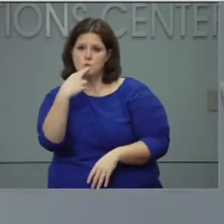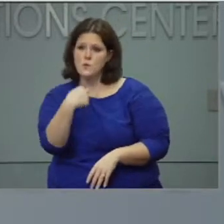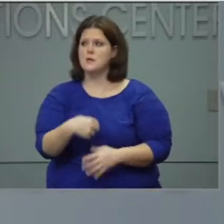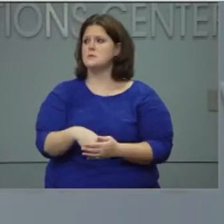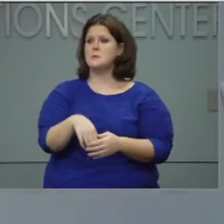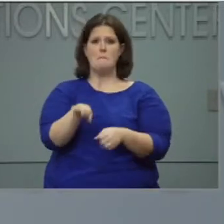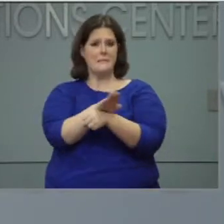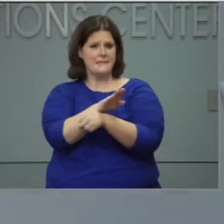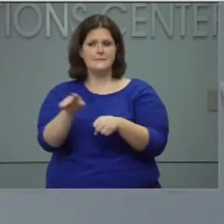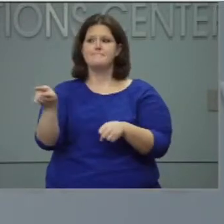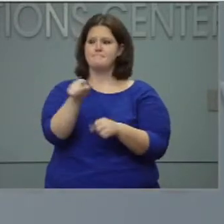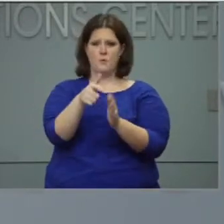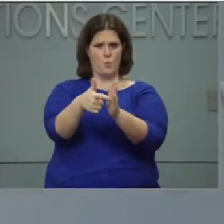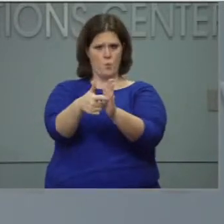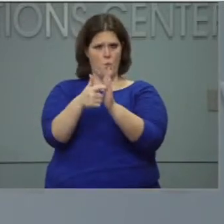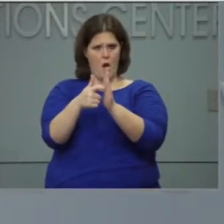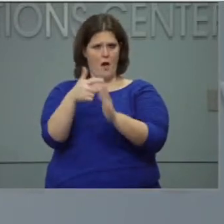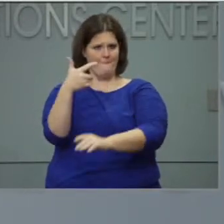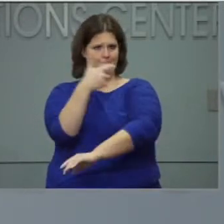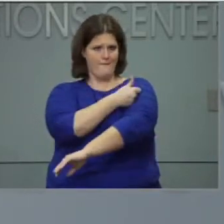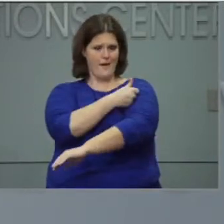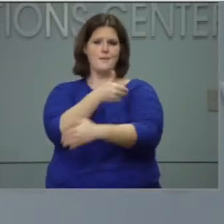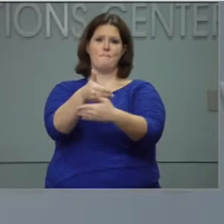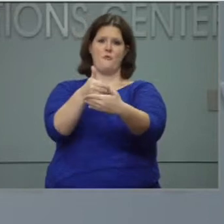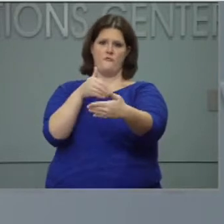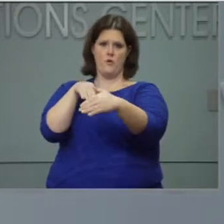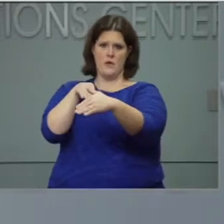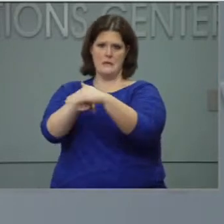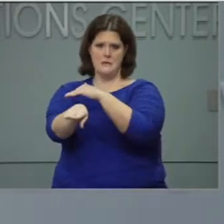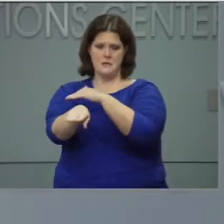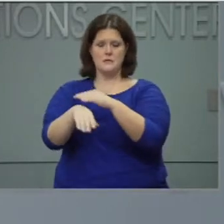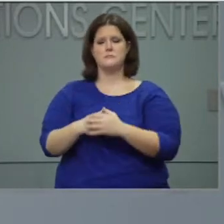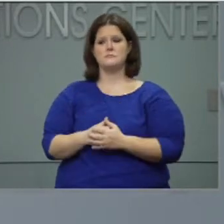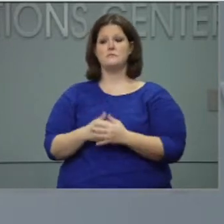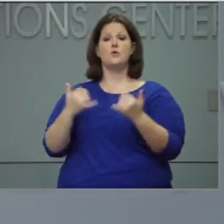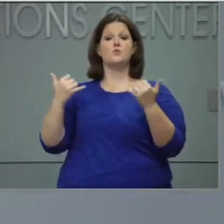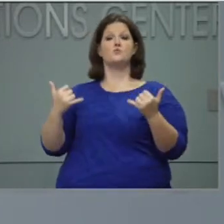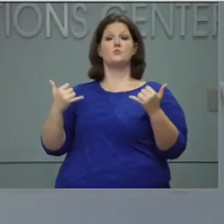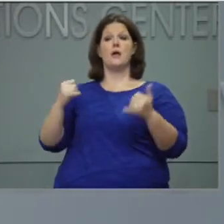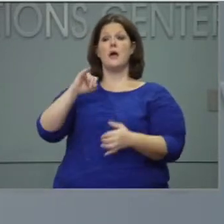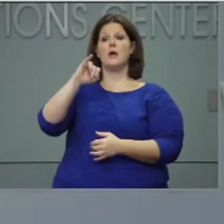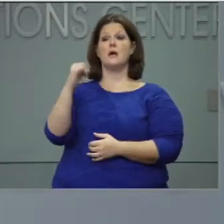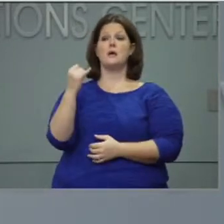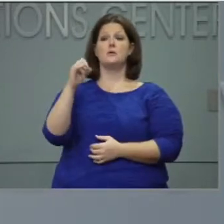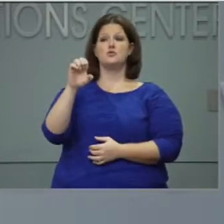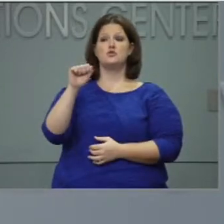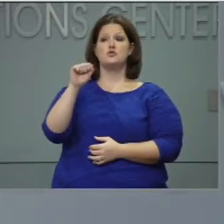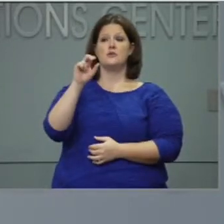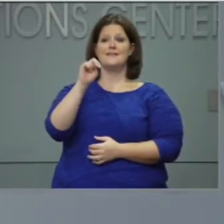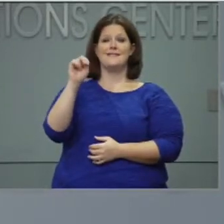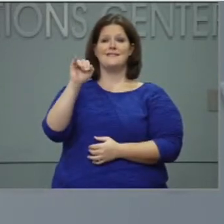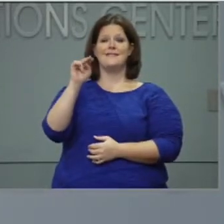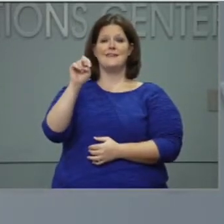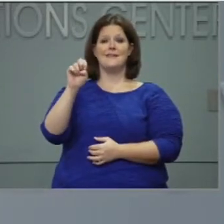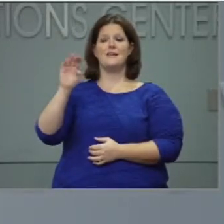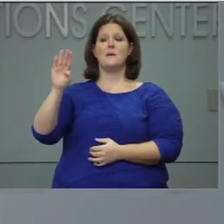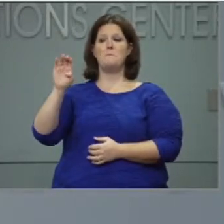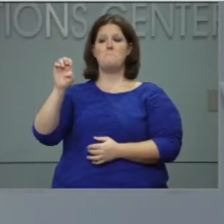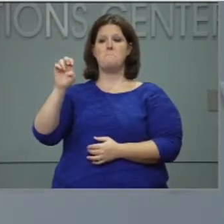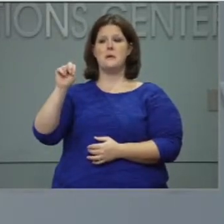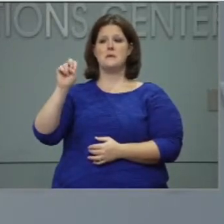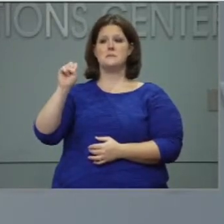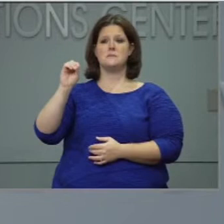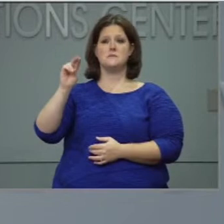requiring them for customers. I think that's good. Today we have Janine Benson from Live Nation Entertainment with